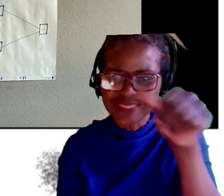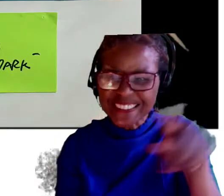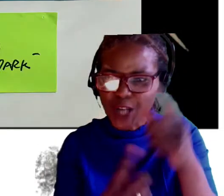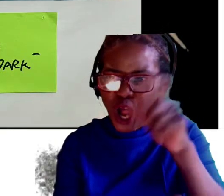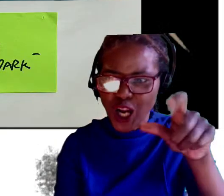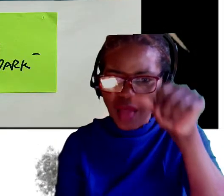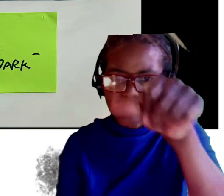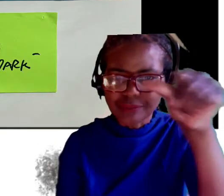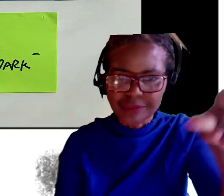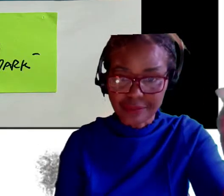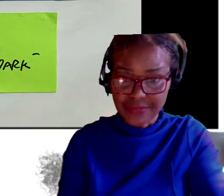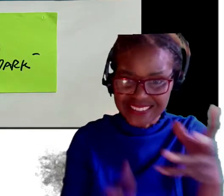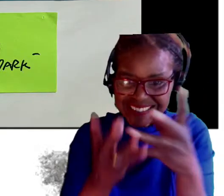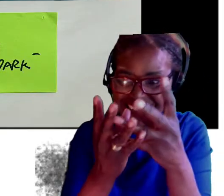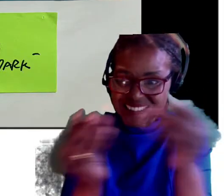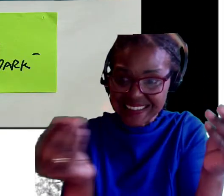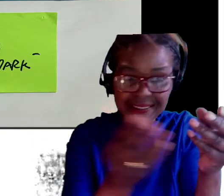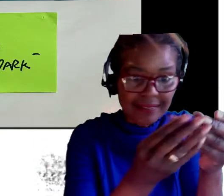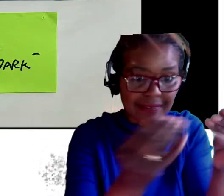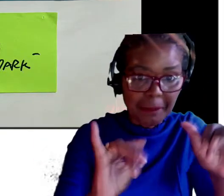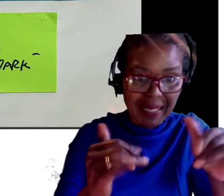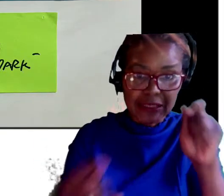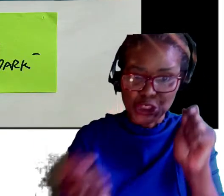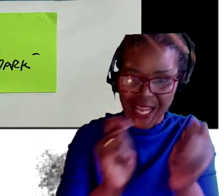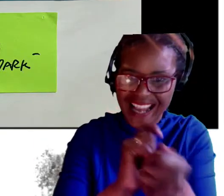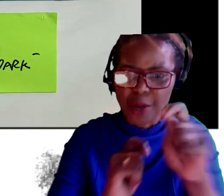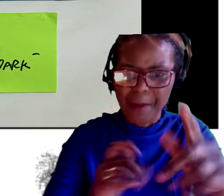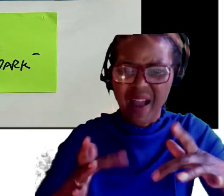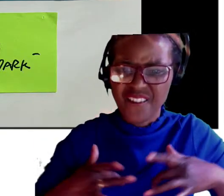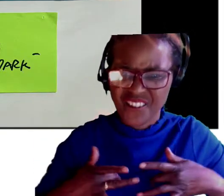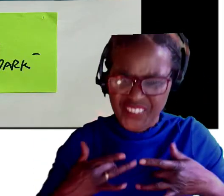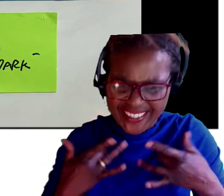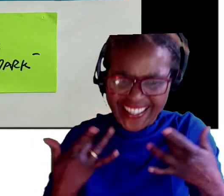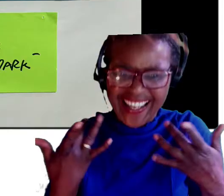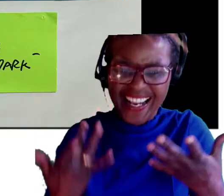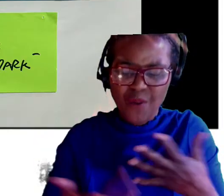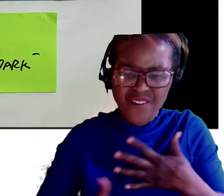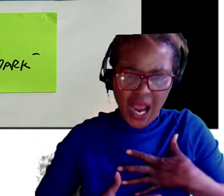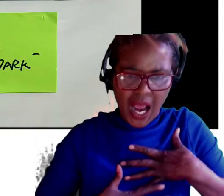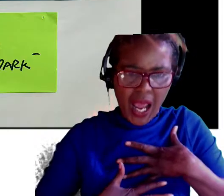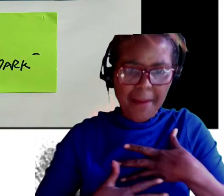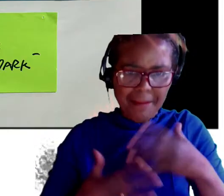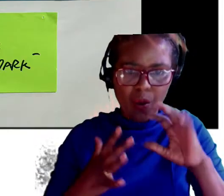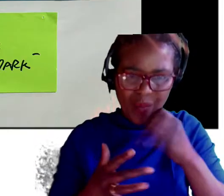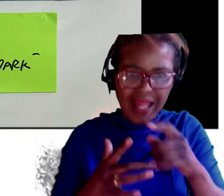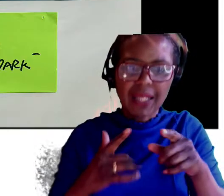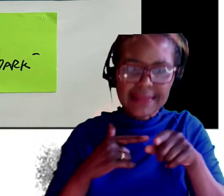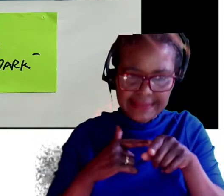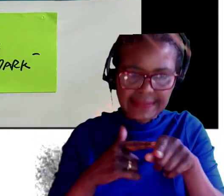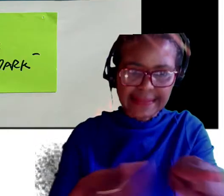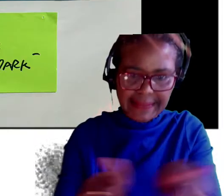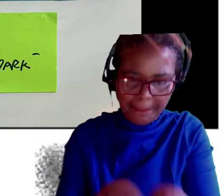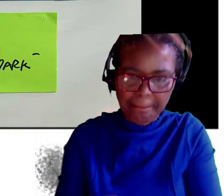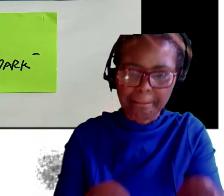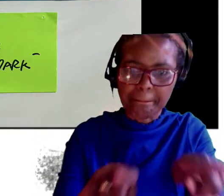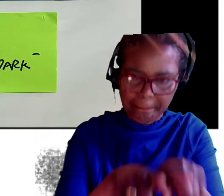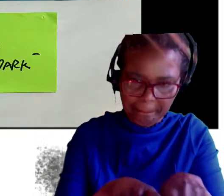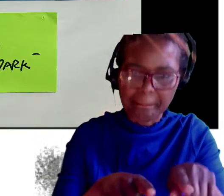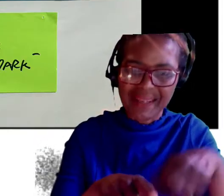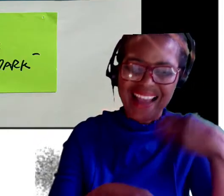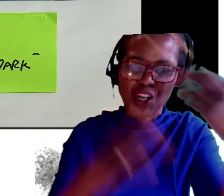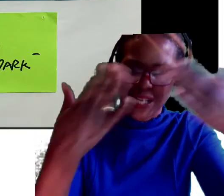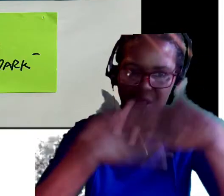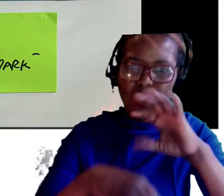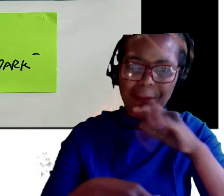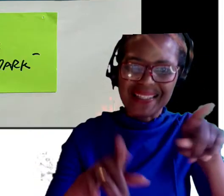overall feeling or vibe or whatever you want to call it would always follow the same pattern from show to show,